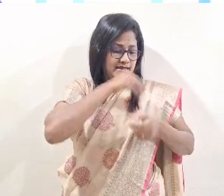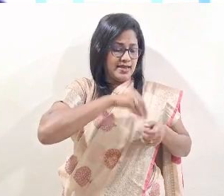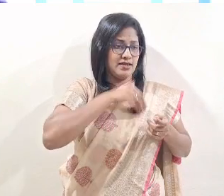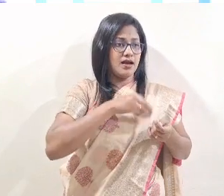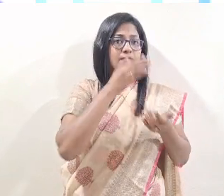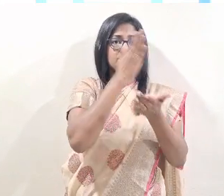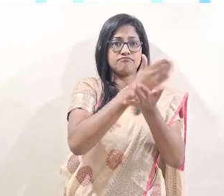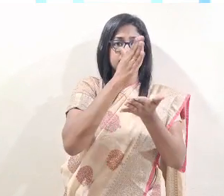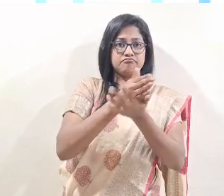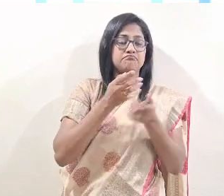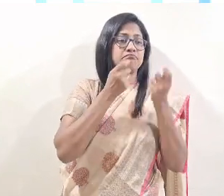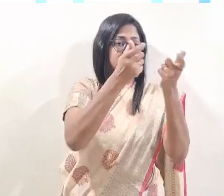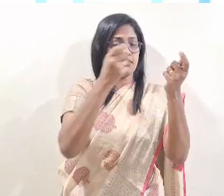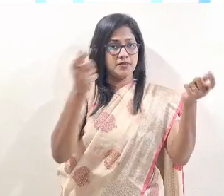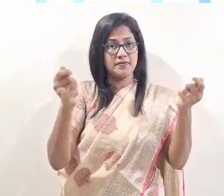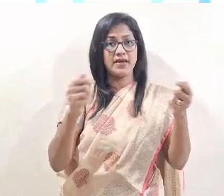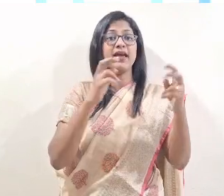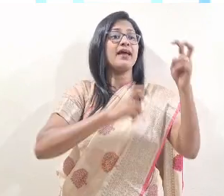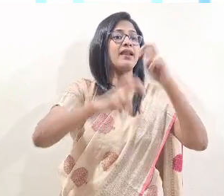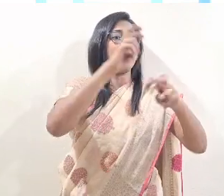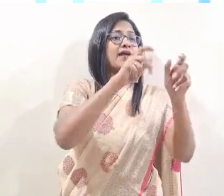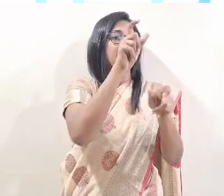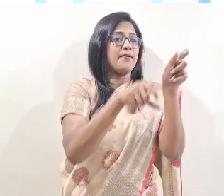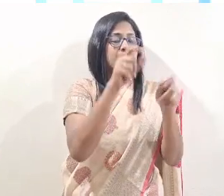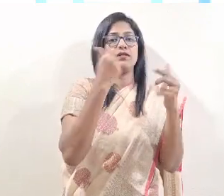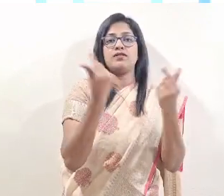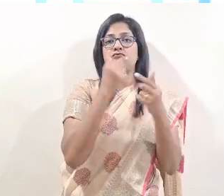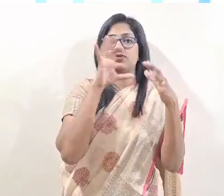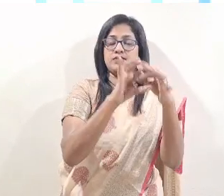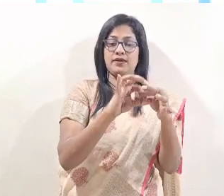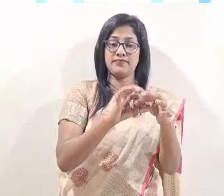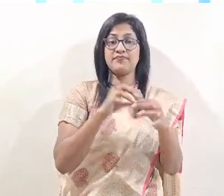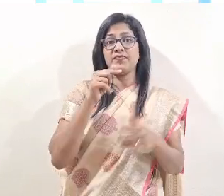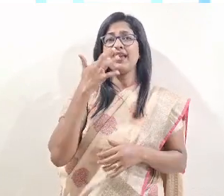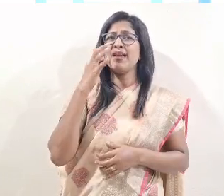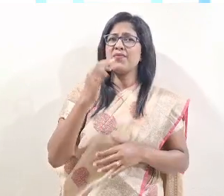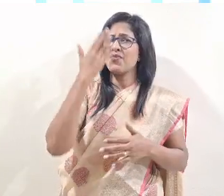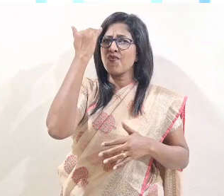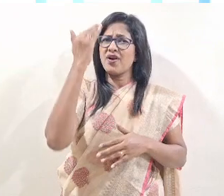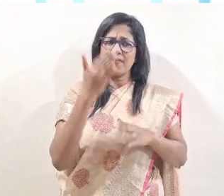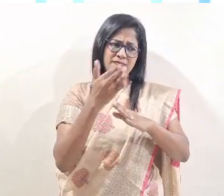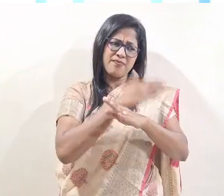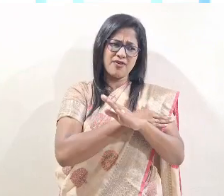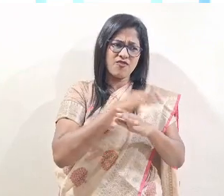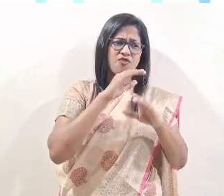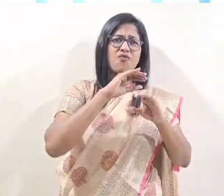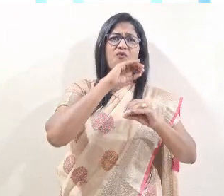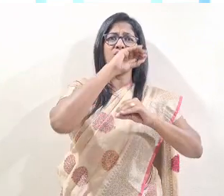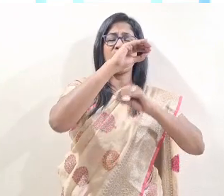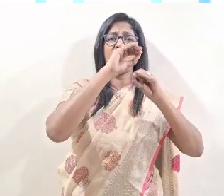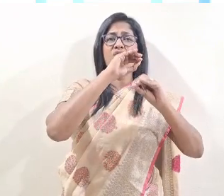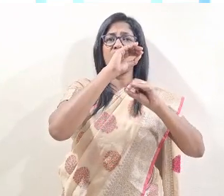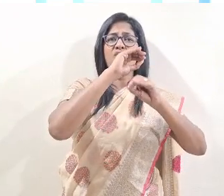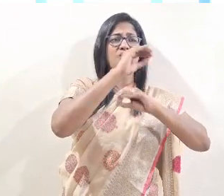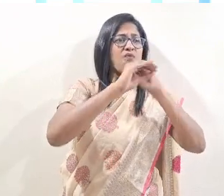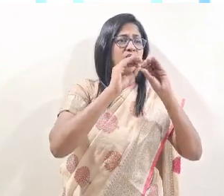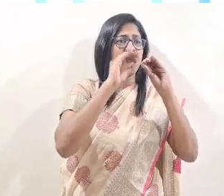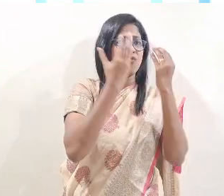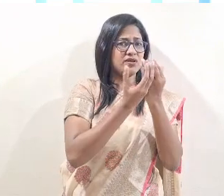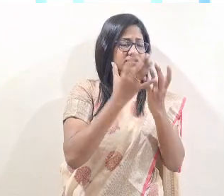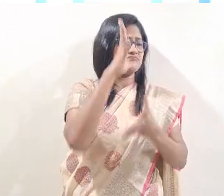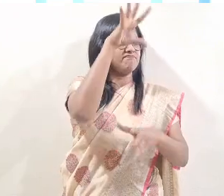according to ridership. So why is this important? Of course, we heard before organizational integration is needed